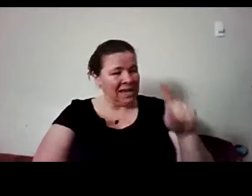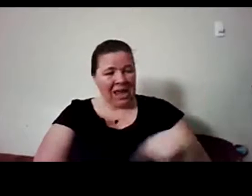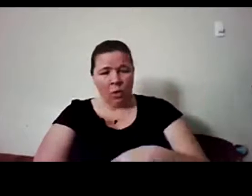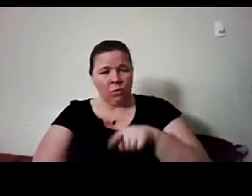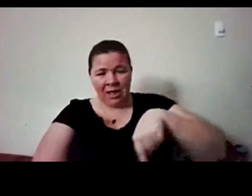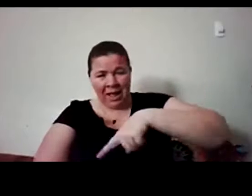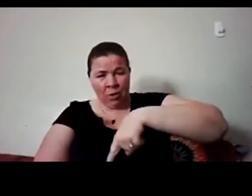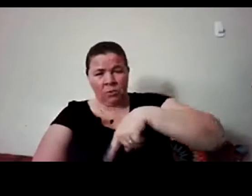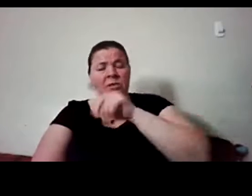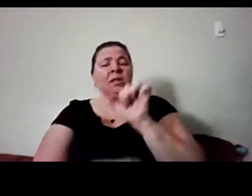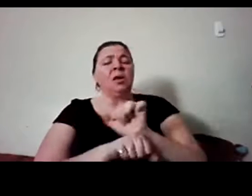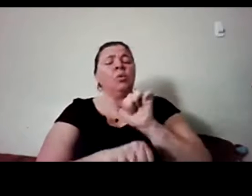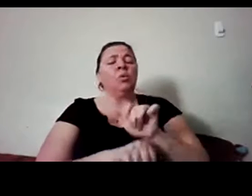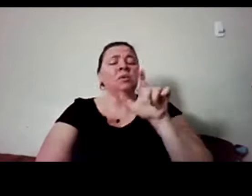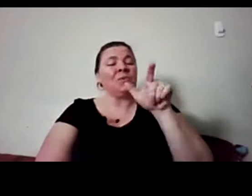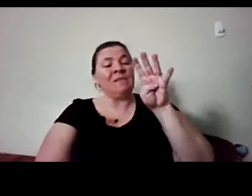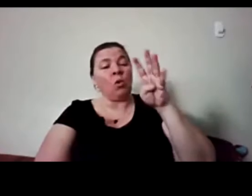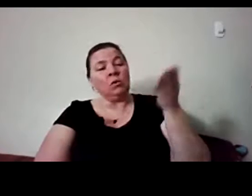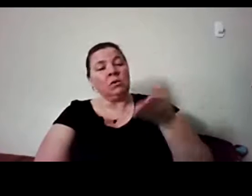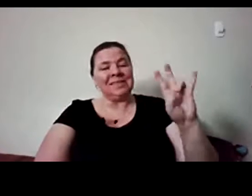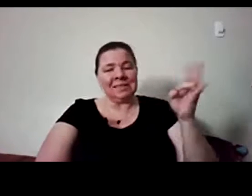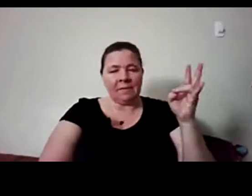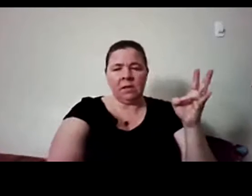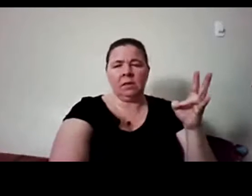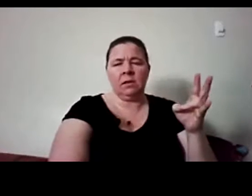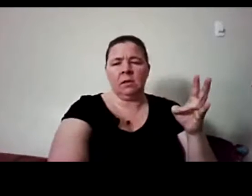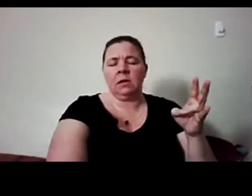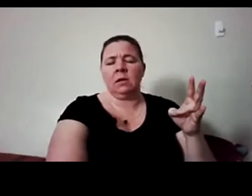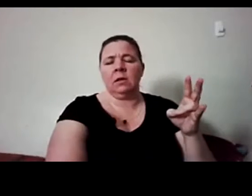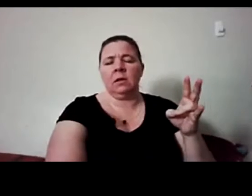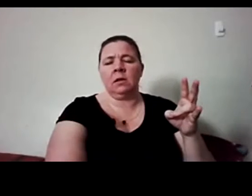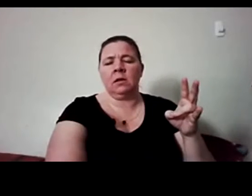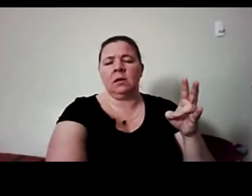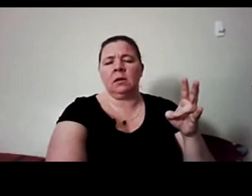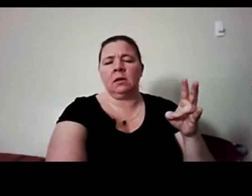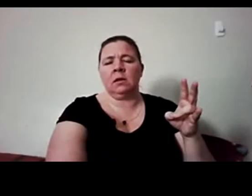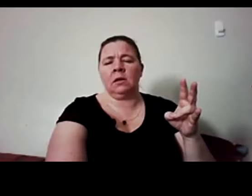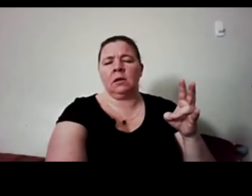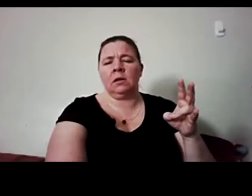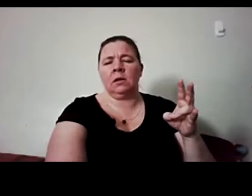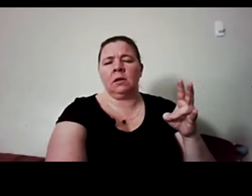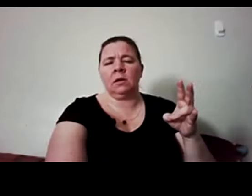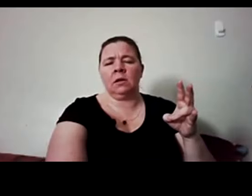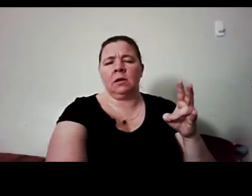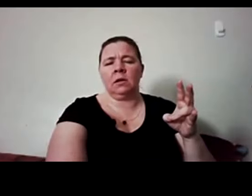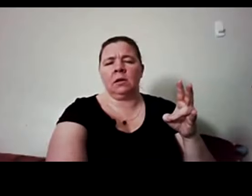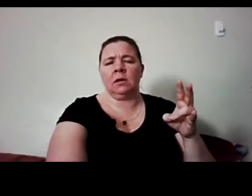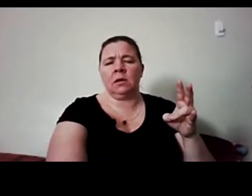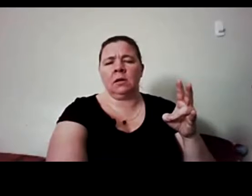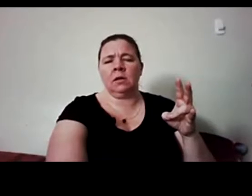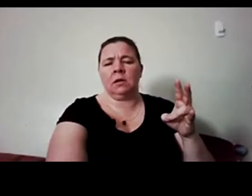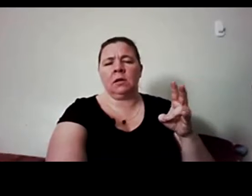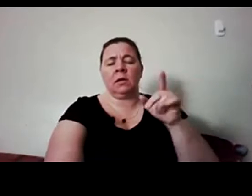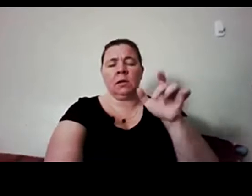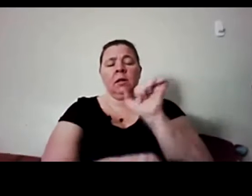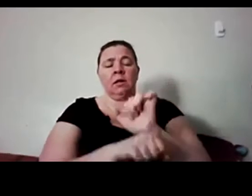These guys are working 24/7. These guys are working around the clock. These guys are taking turns to make